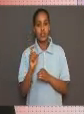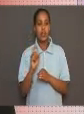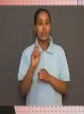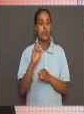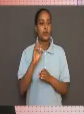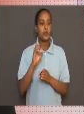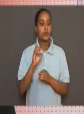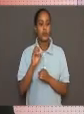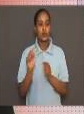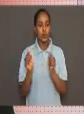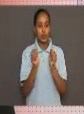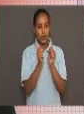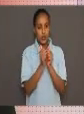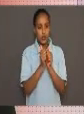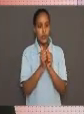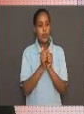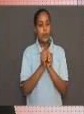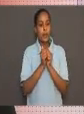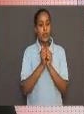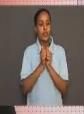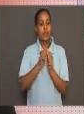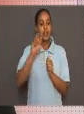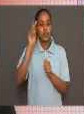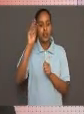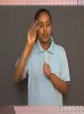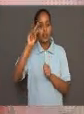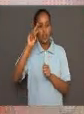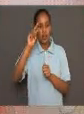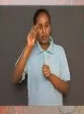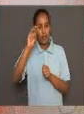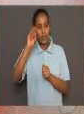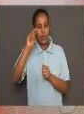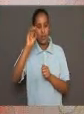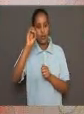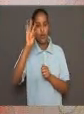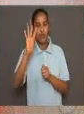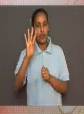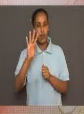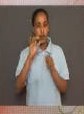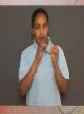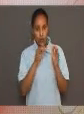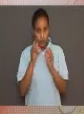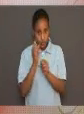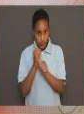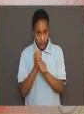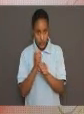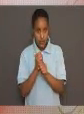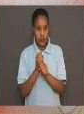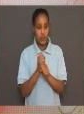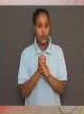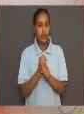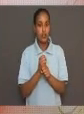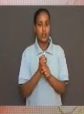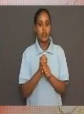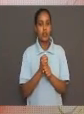ethanol with potassium permanganate. It can also be prepared by passing